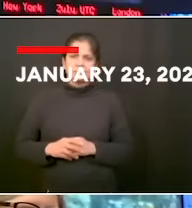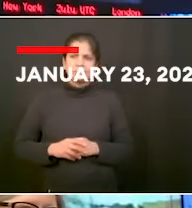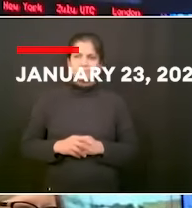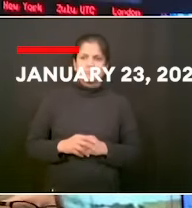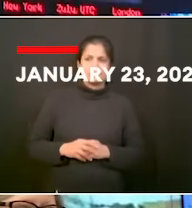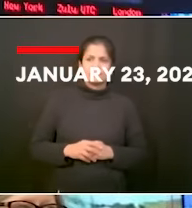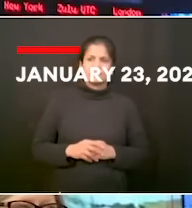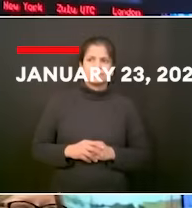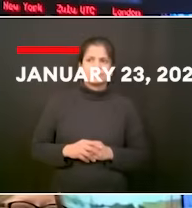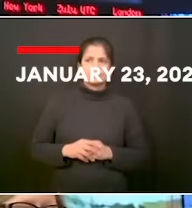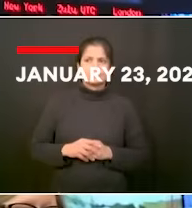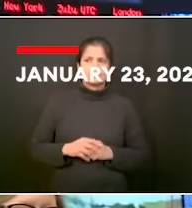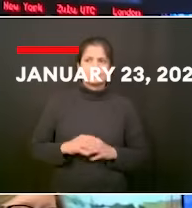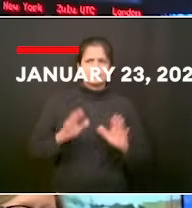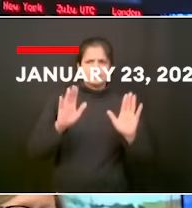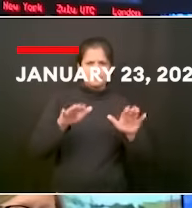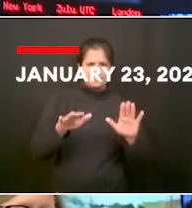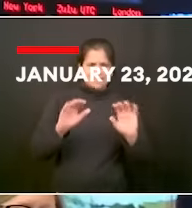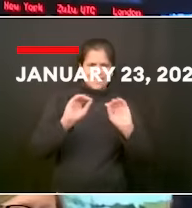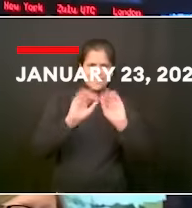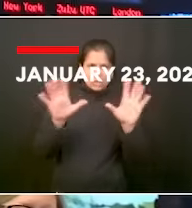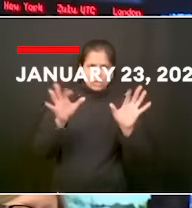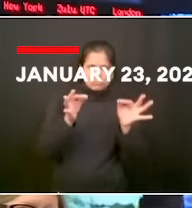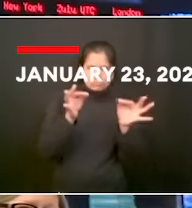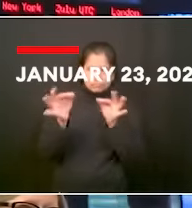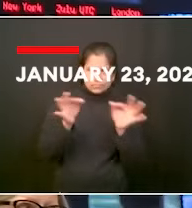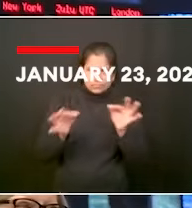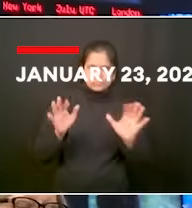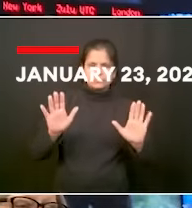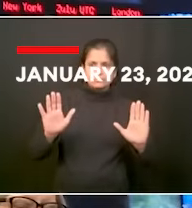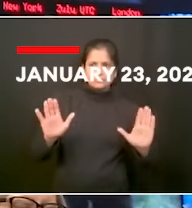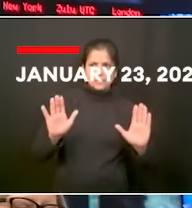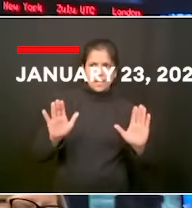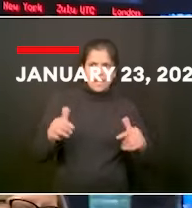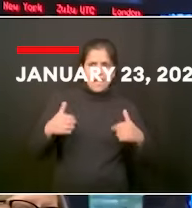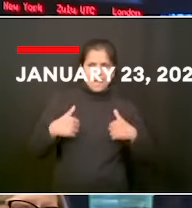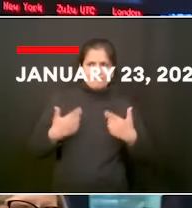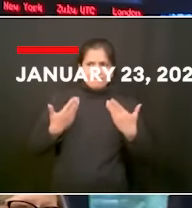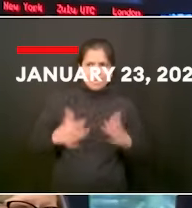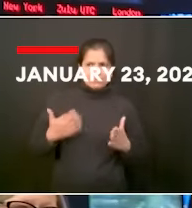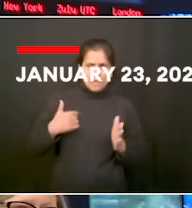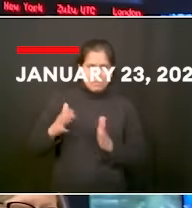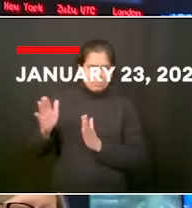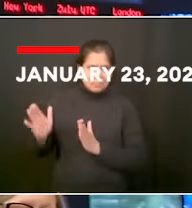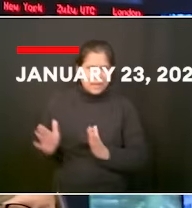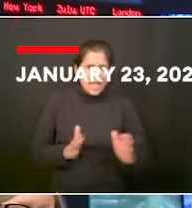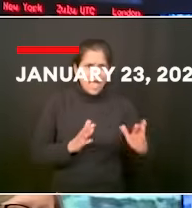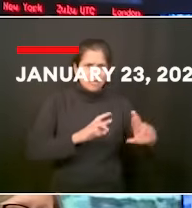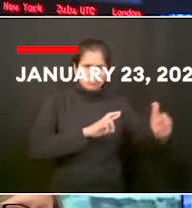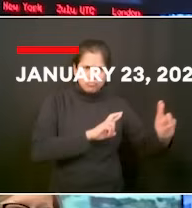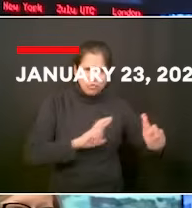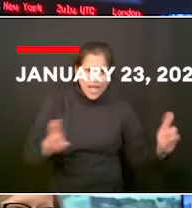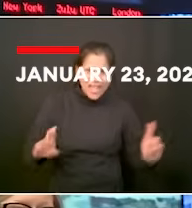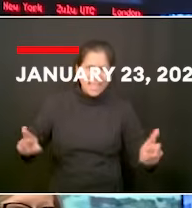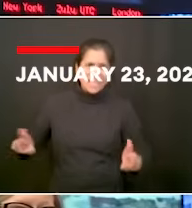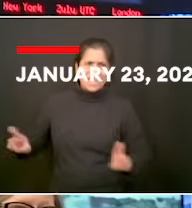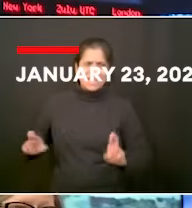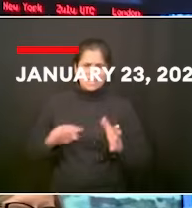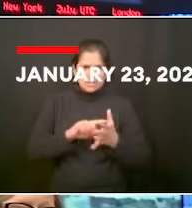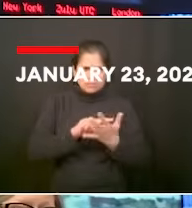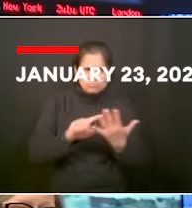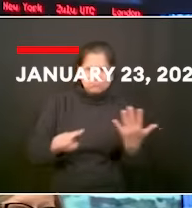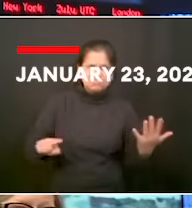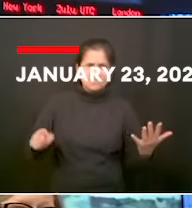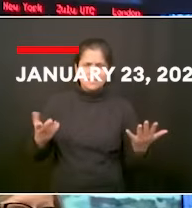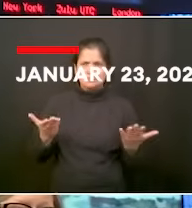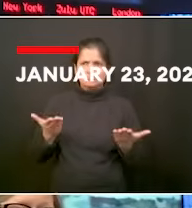very clearly, I want to say very clearly, we have prepared in numerous ways for what might be a pivot to